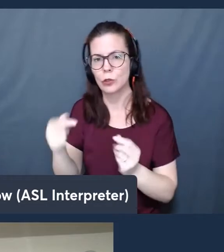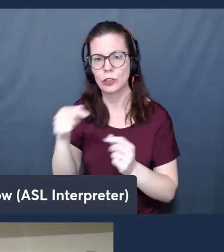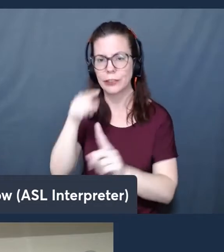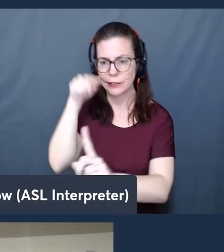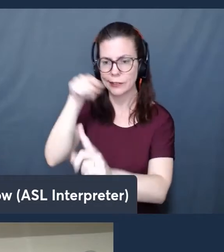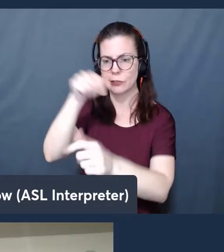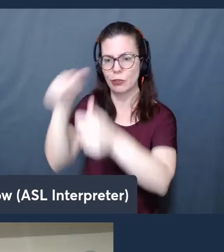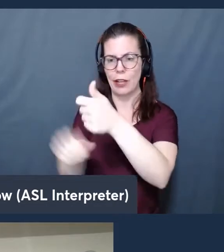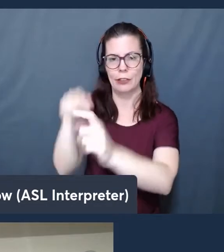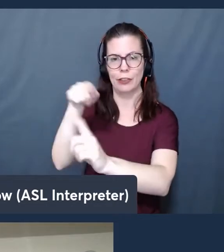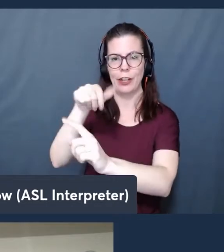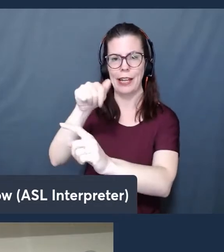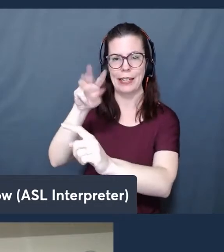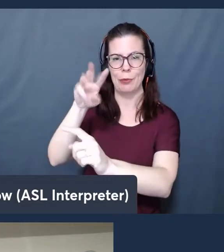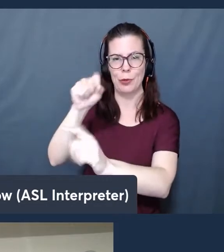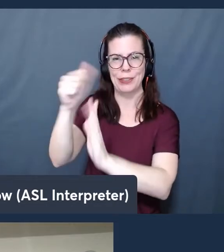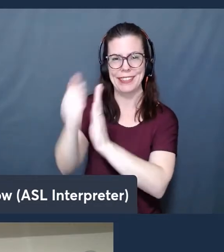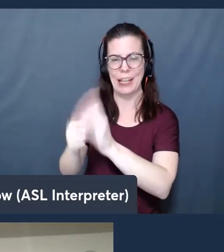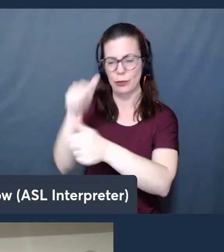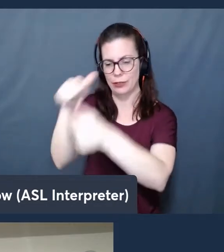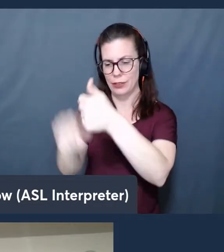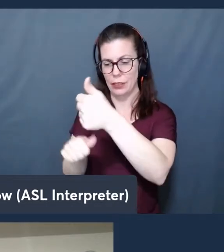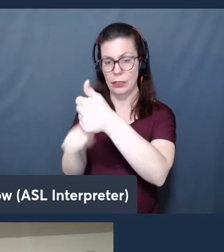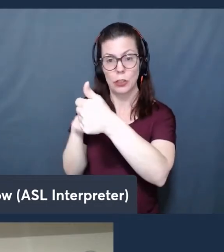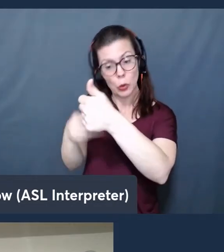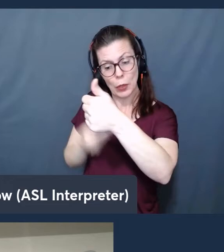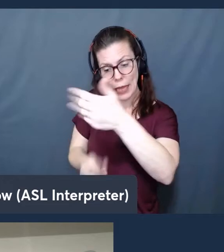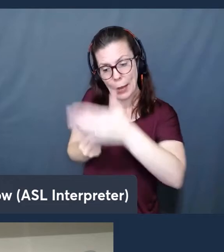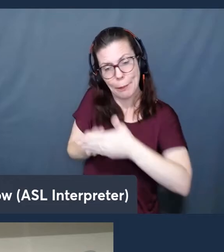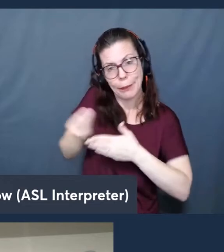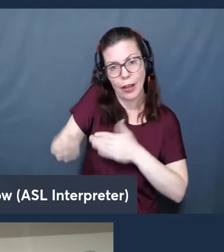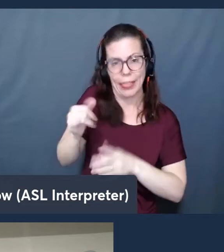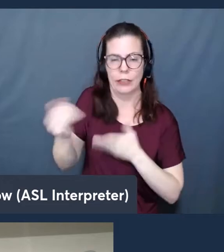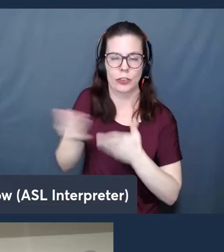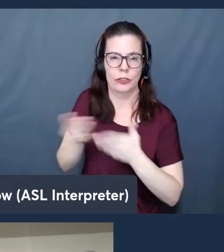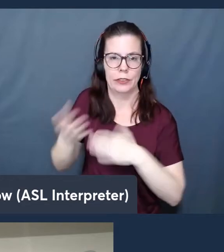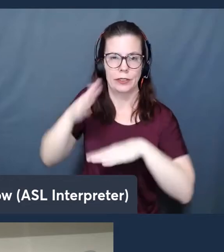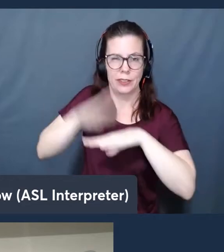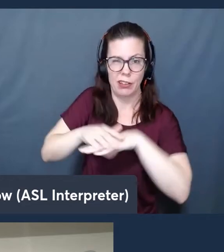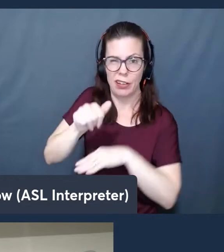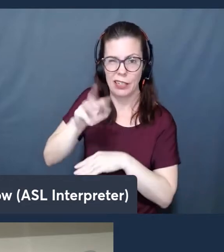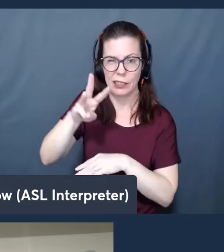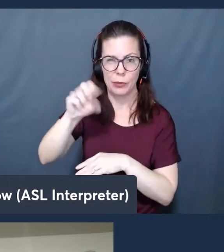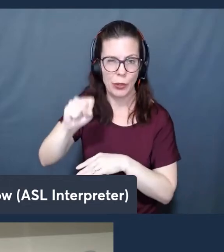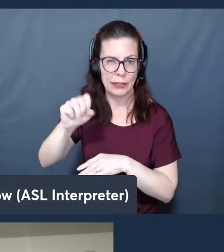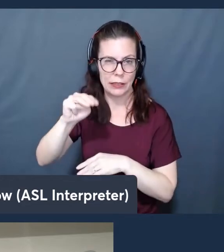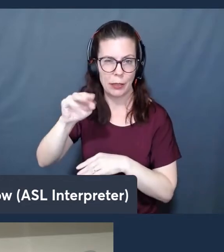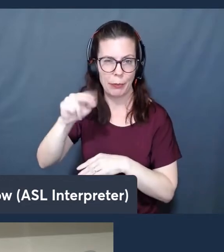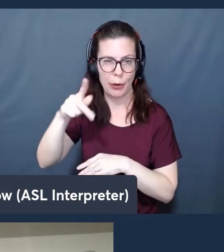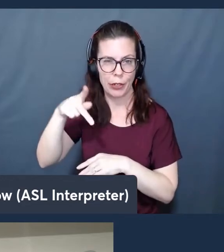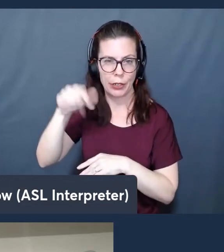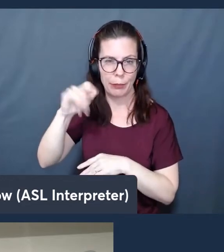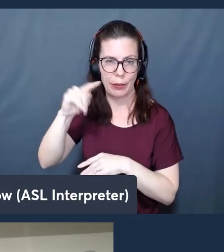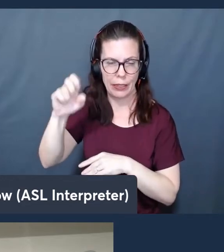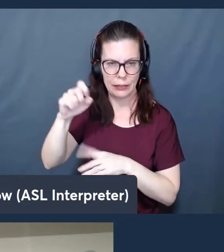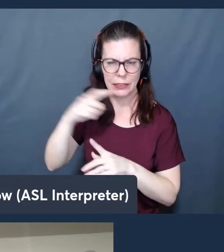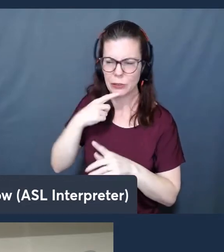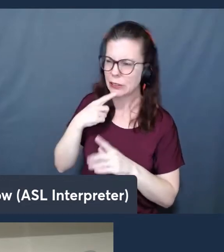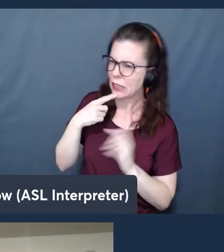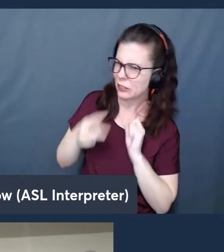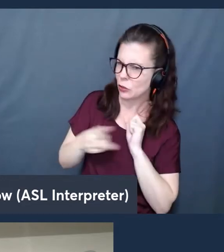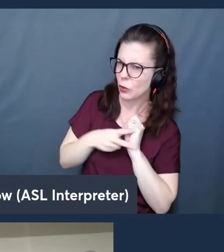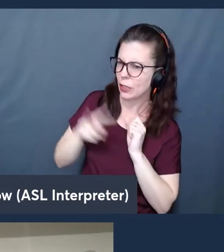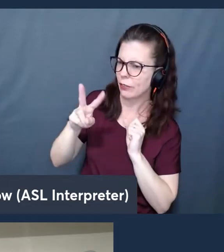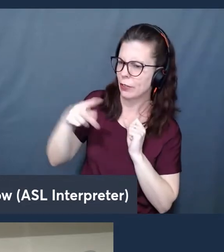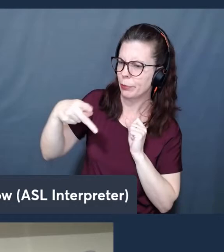account. So you can now buy the embedded transcoder service on the AWS Marketplace. And you mentioned storing it in a VPC, so